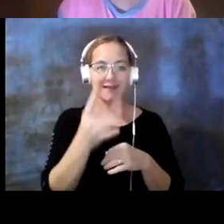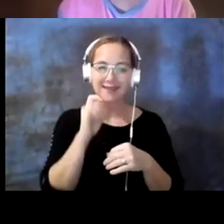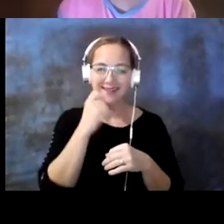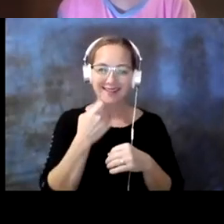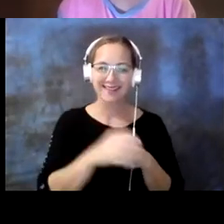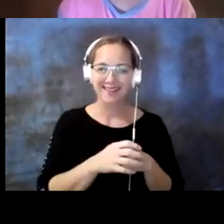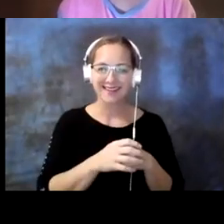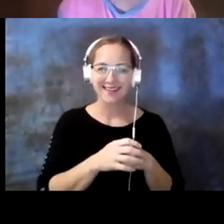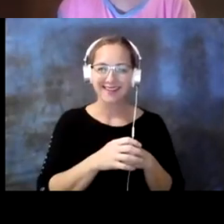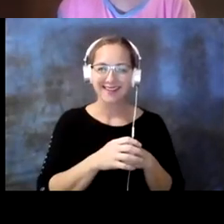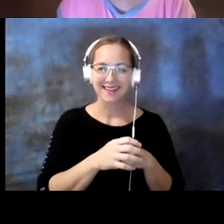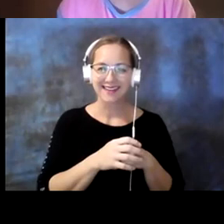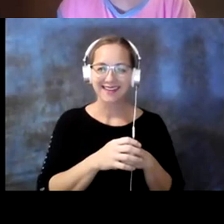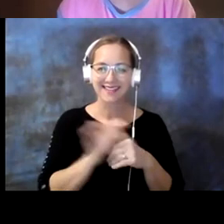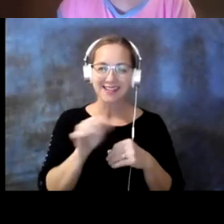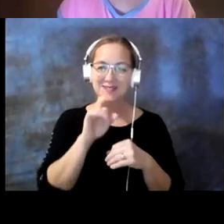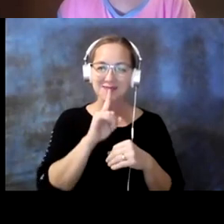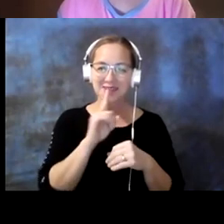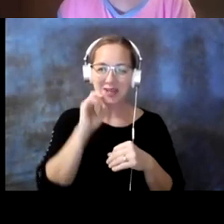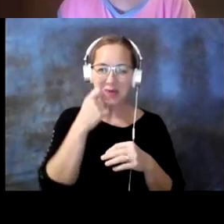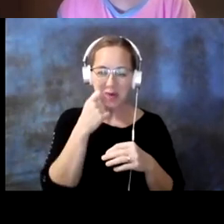that's very cool.